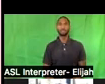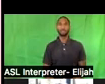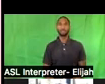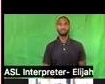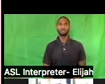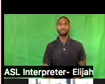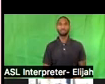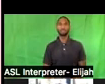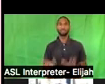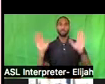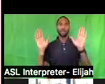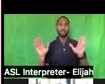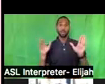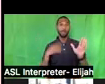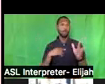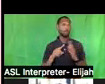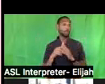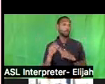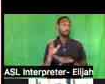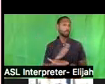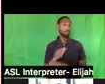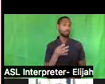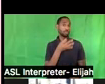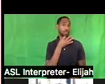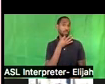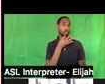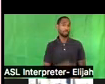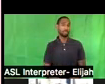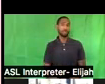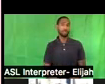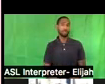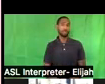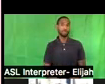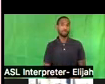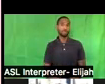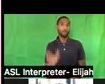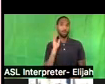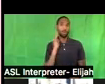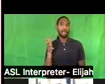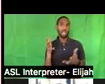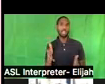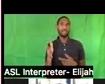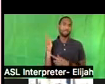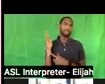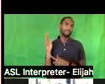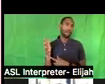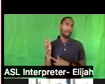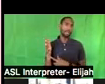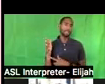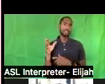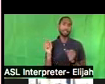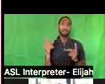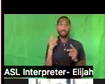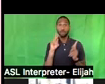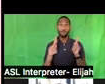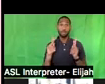Great. Well, we're going to start the music momentarily, and we'll just be leaving about 5 minutes space for folks